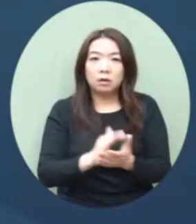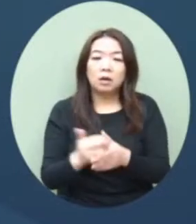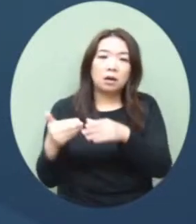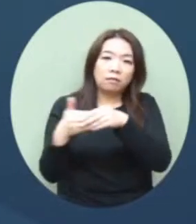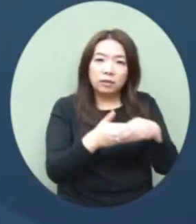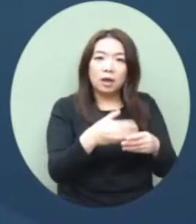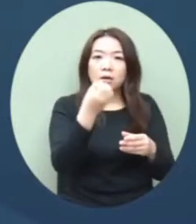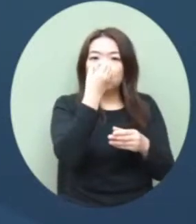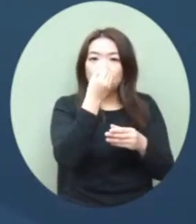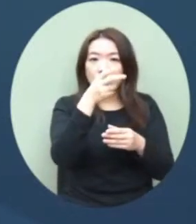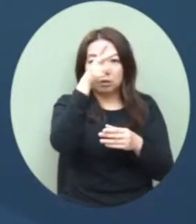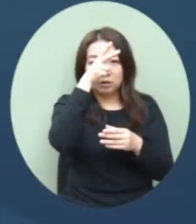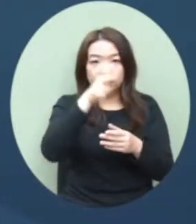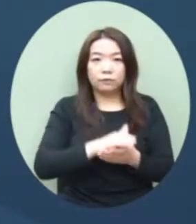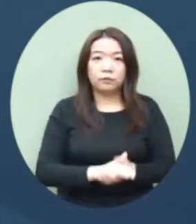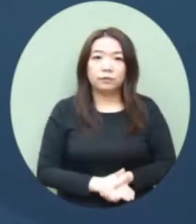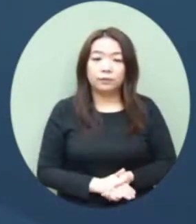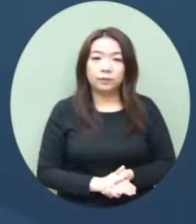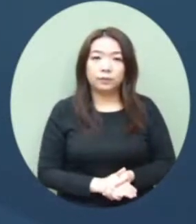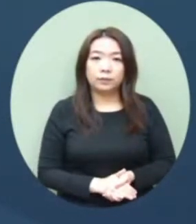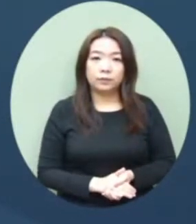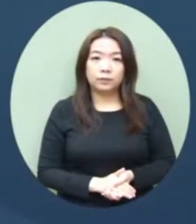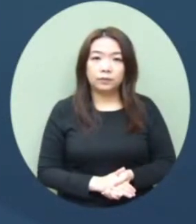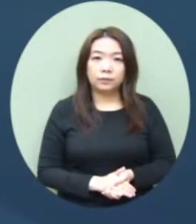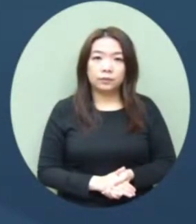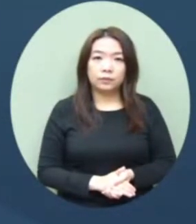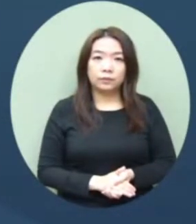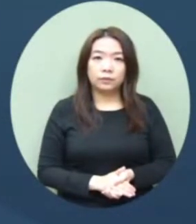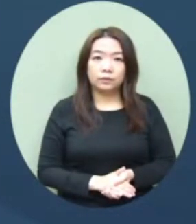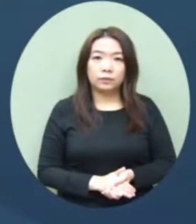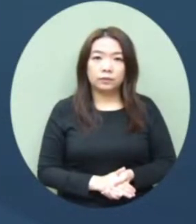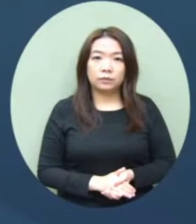government and to appeal to public for support